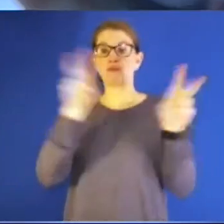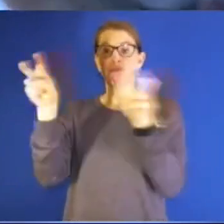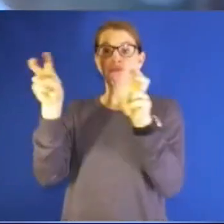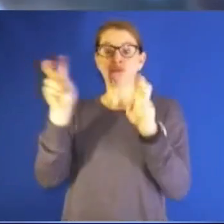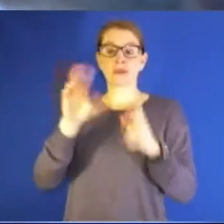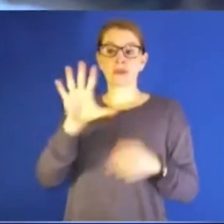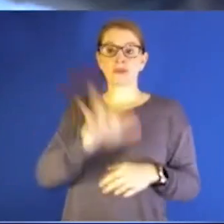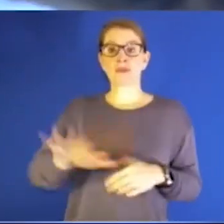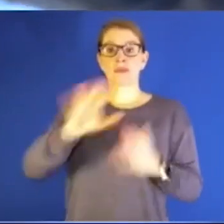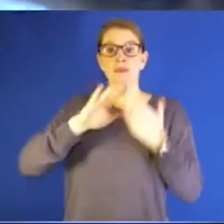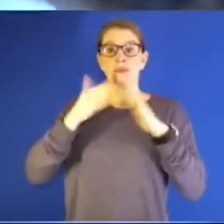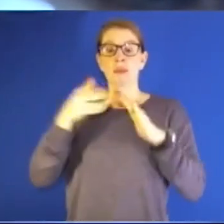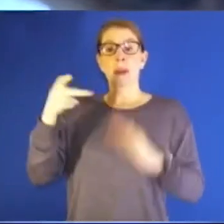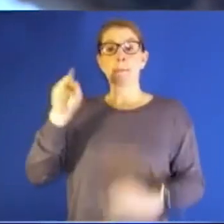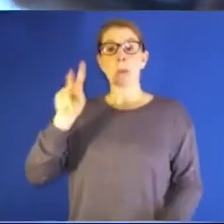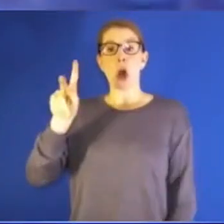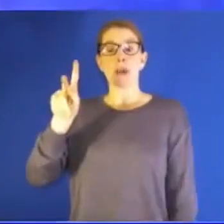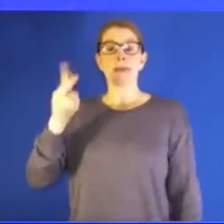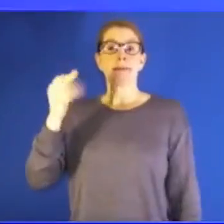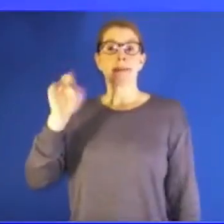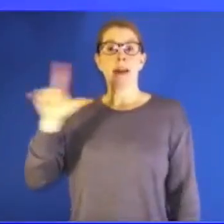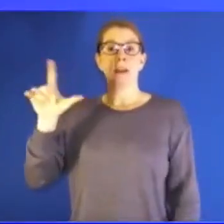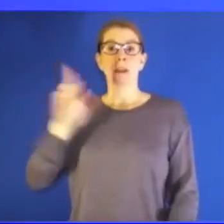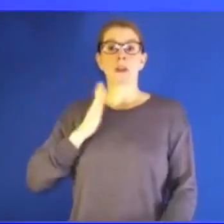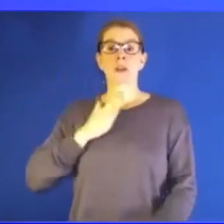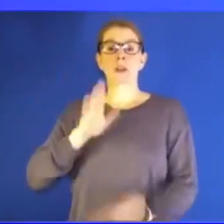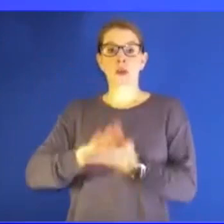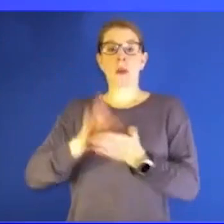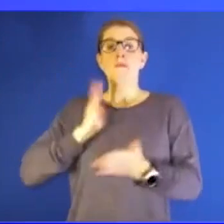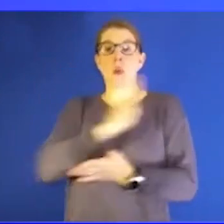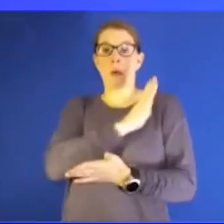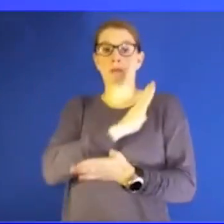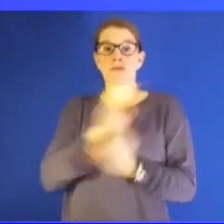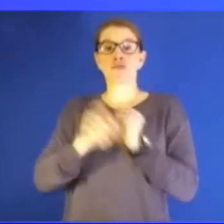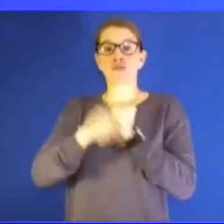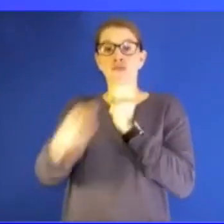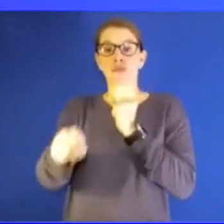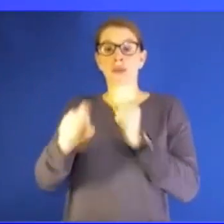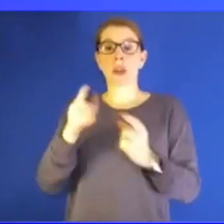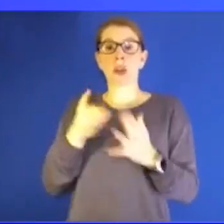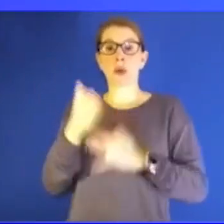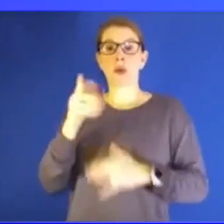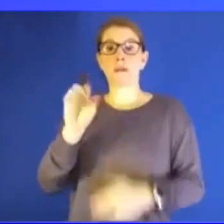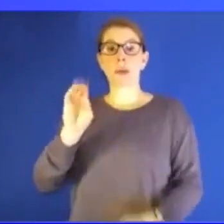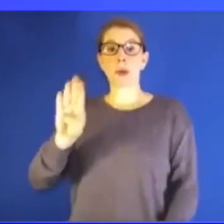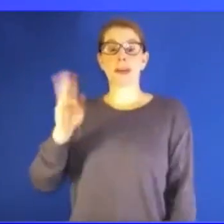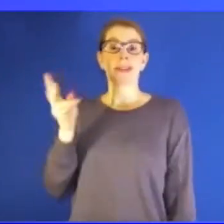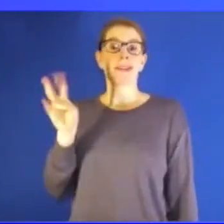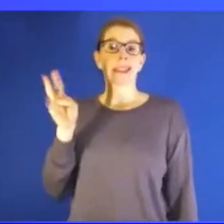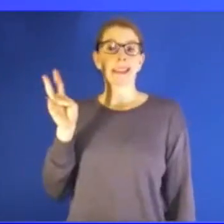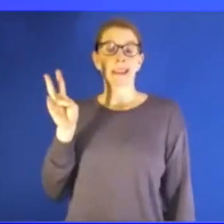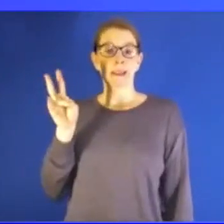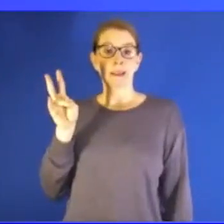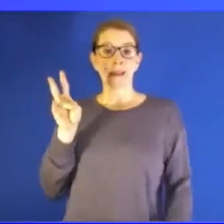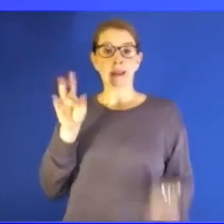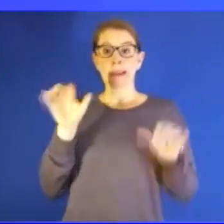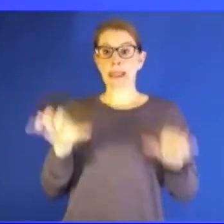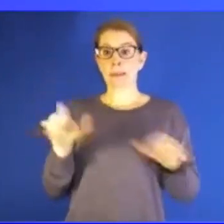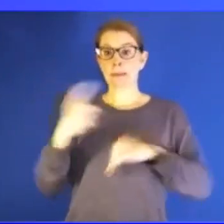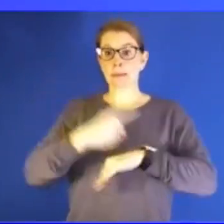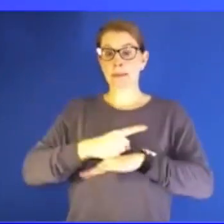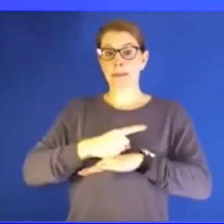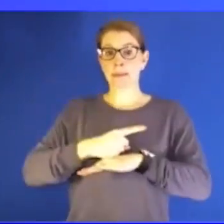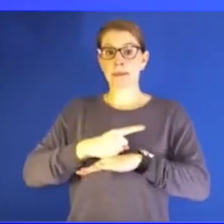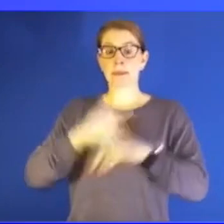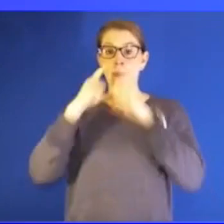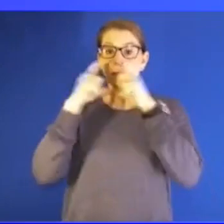Park Hill School District School Board voted last night to extend the mask mandate through February 17th. That is also the same day that the mask mandate